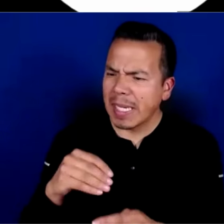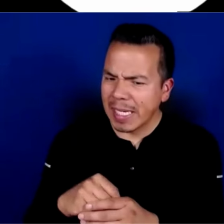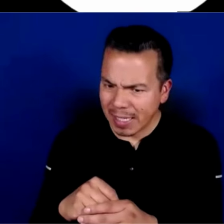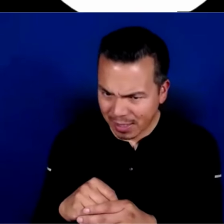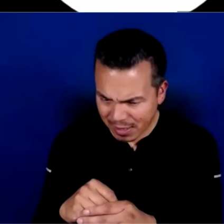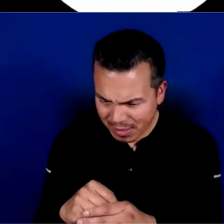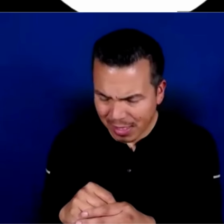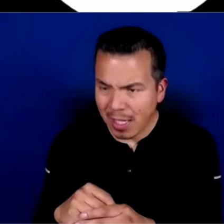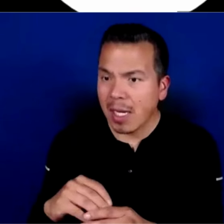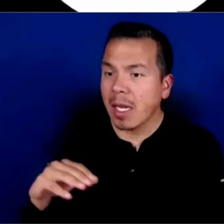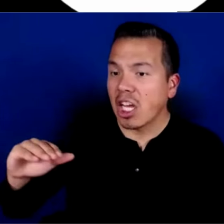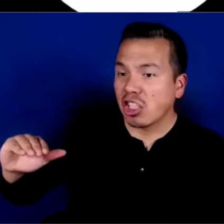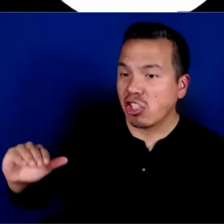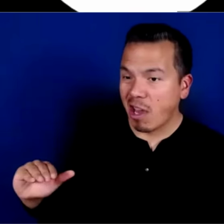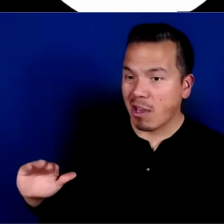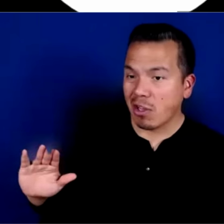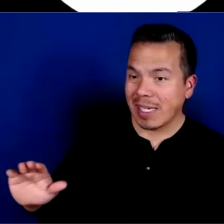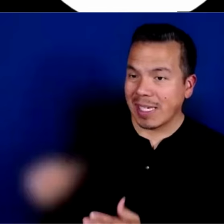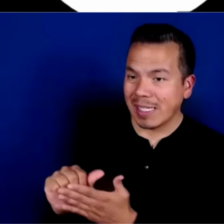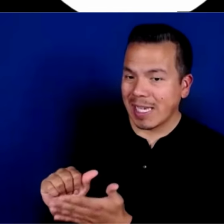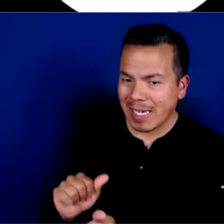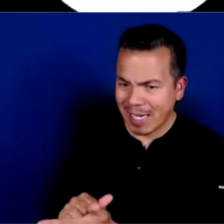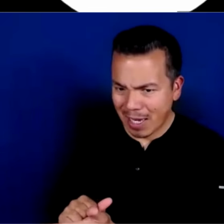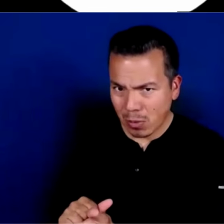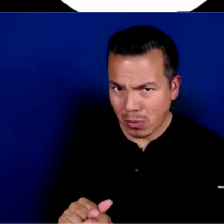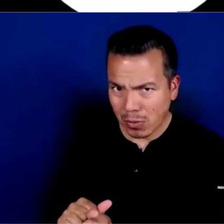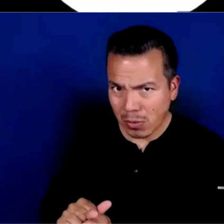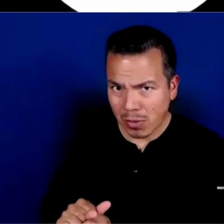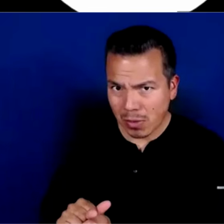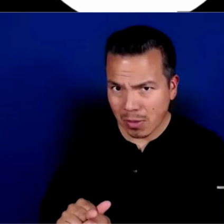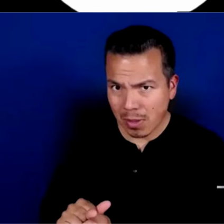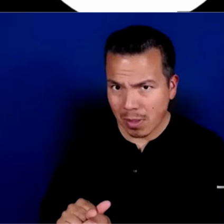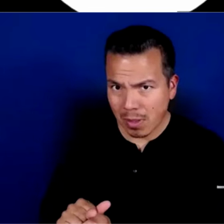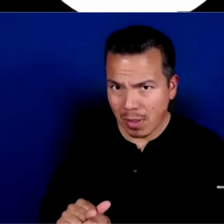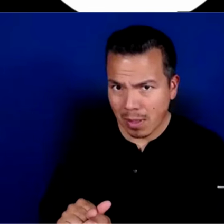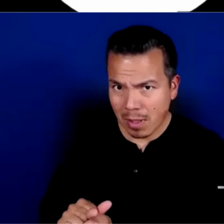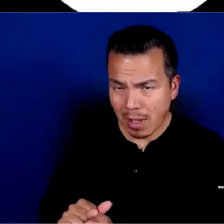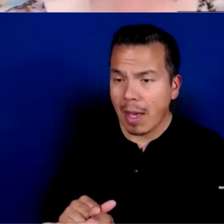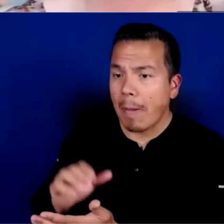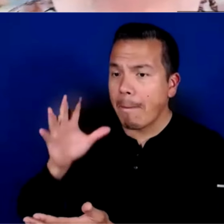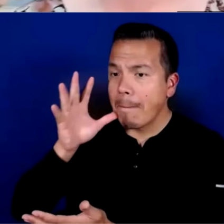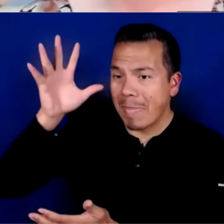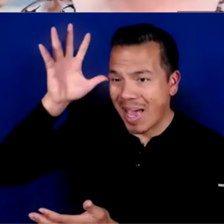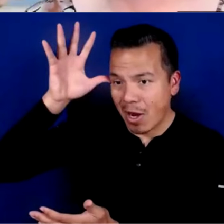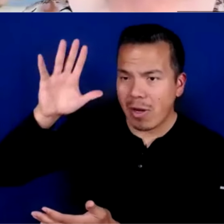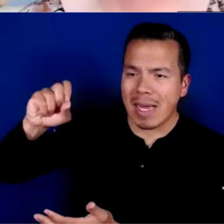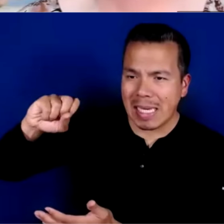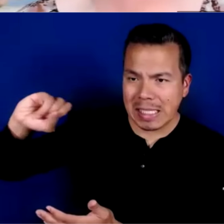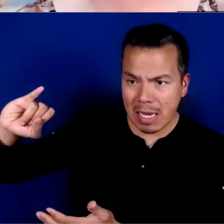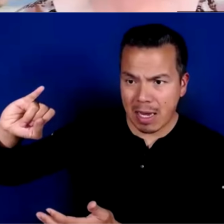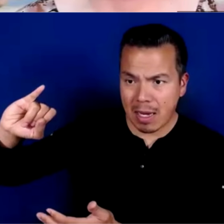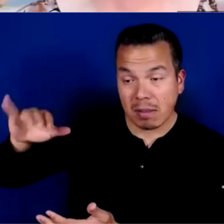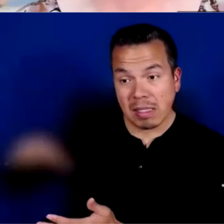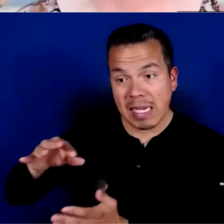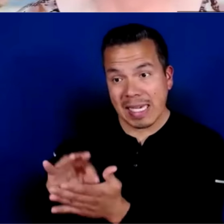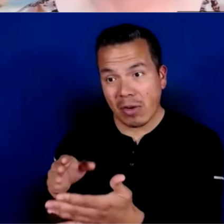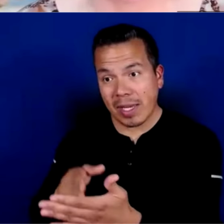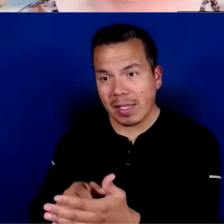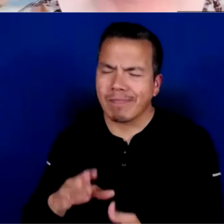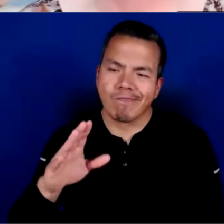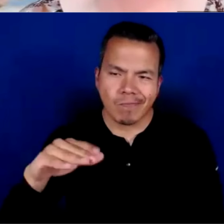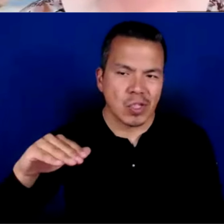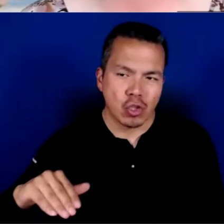child's account and the parent is on SSI? Does that child's account count as a resource? So children are not financially